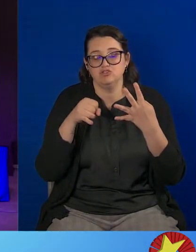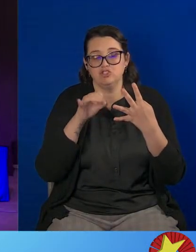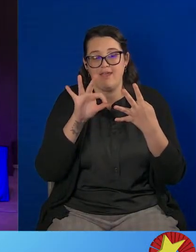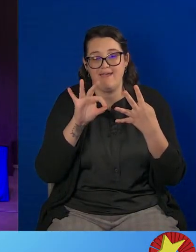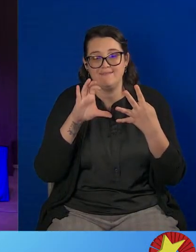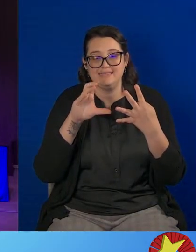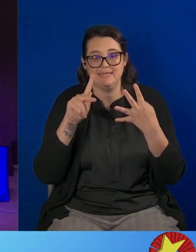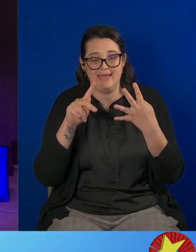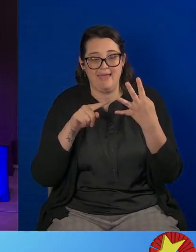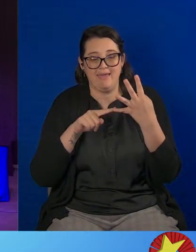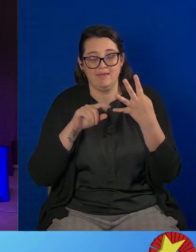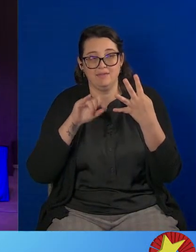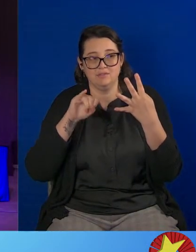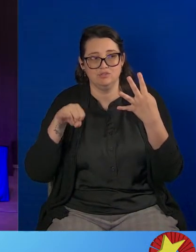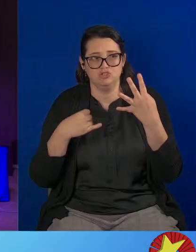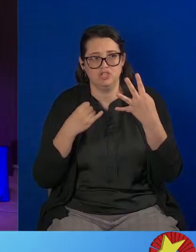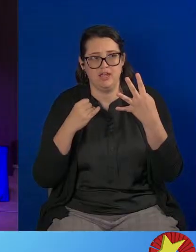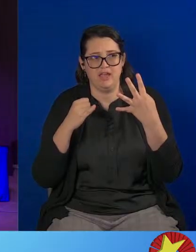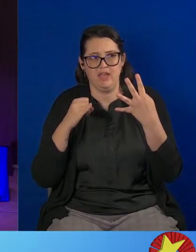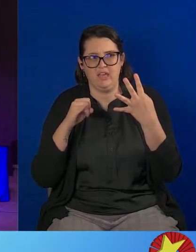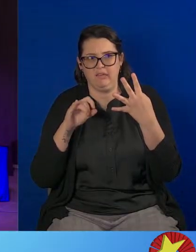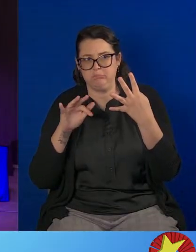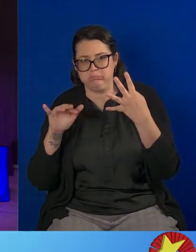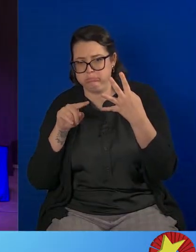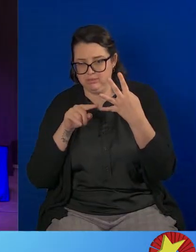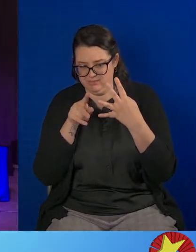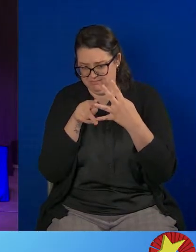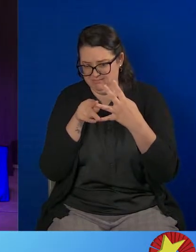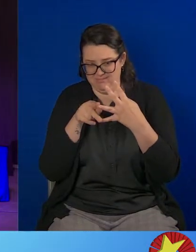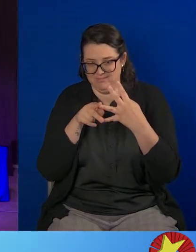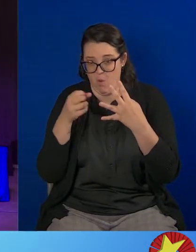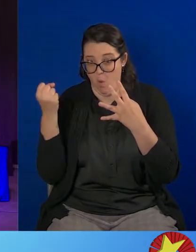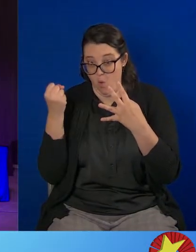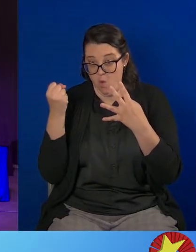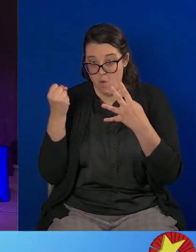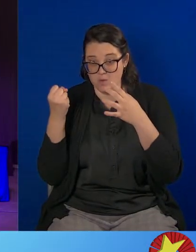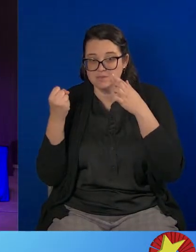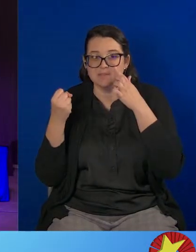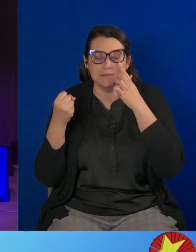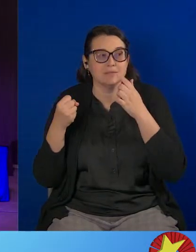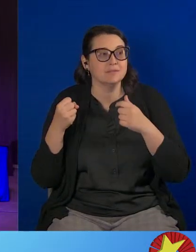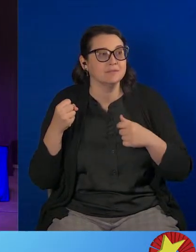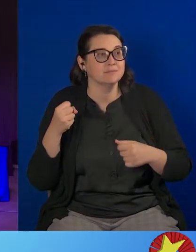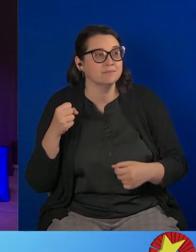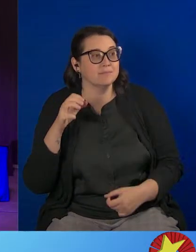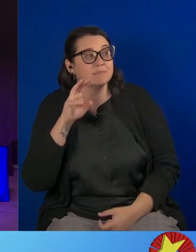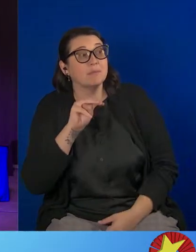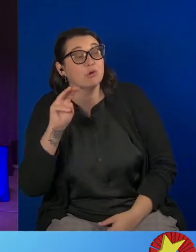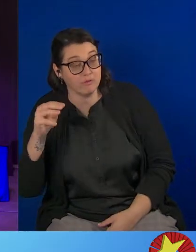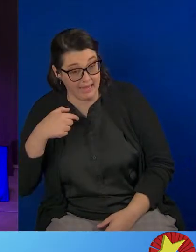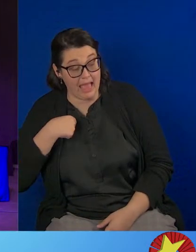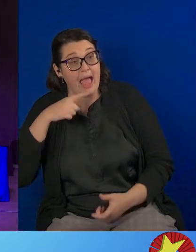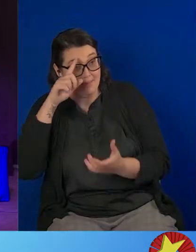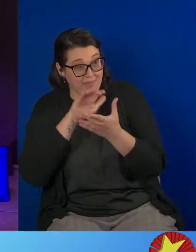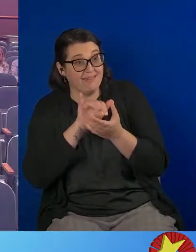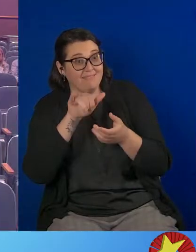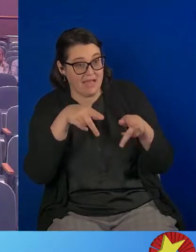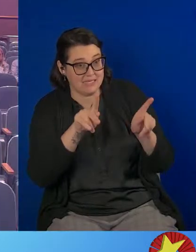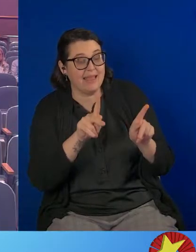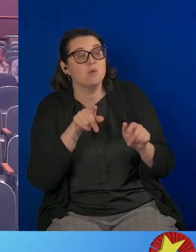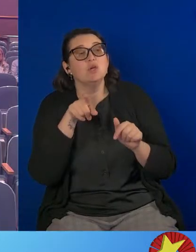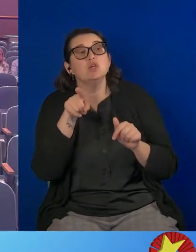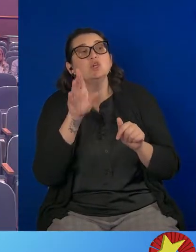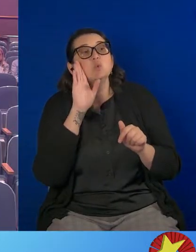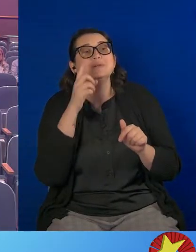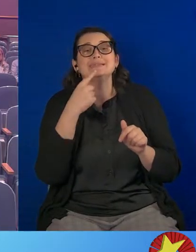that permissible? I believe that is permissible. I think what the motion would have to state is that you would be approving